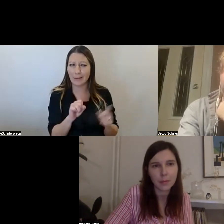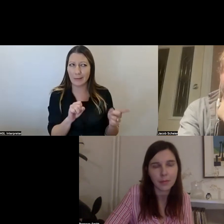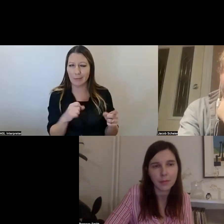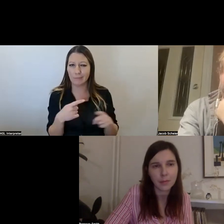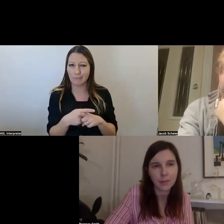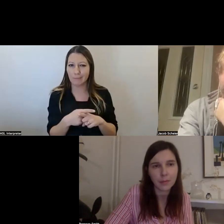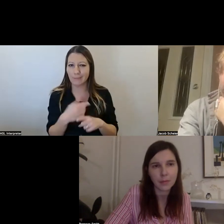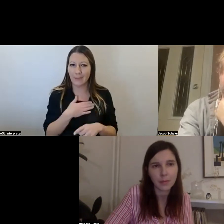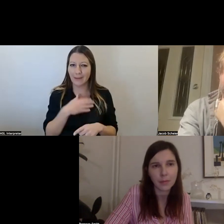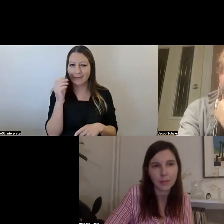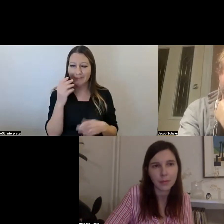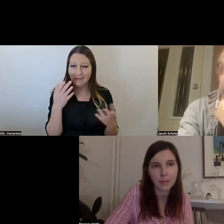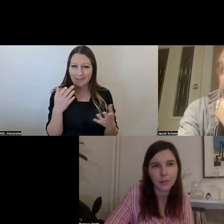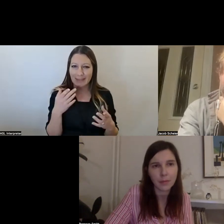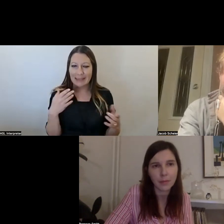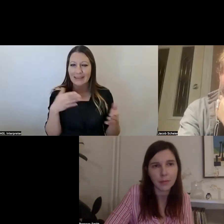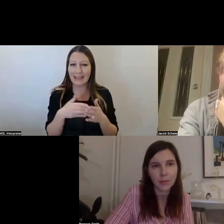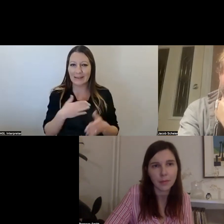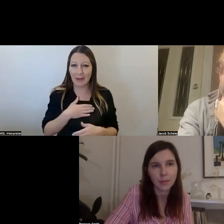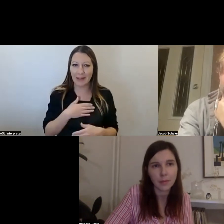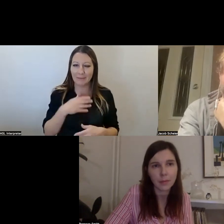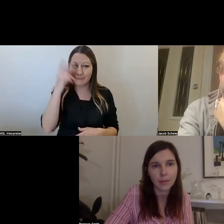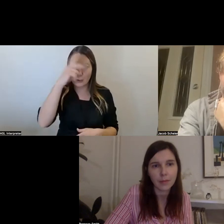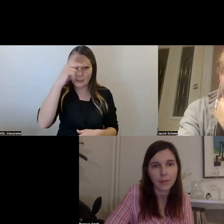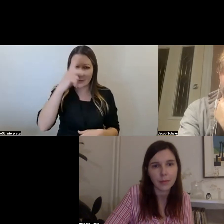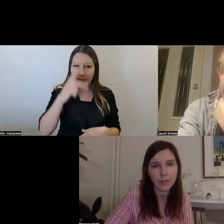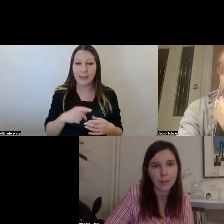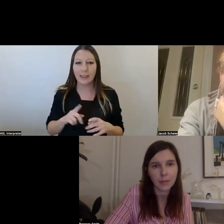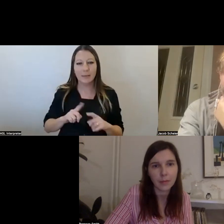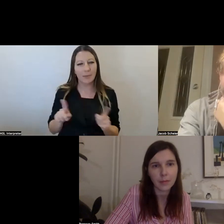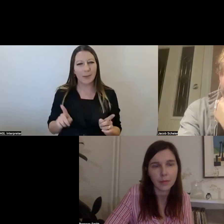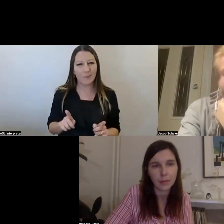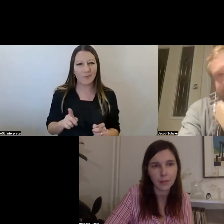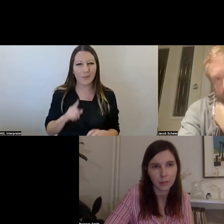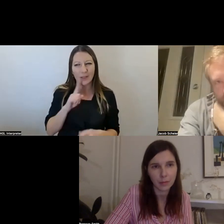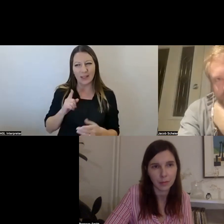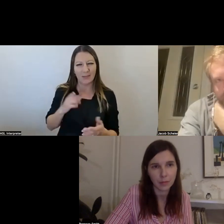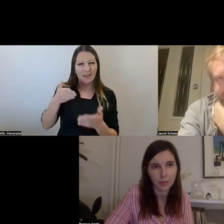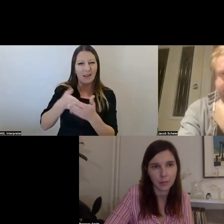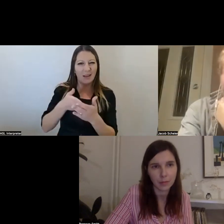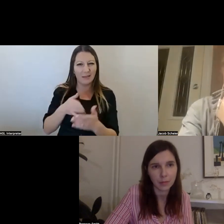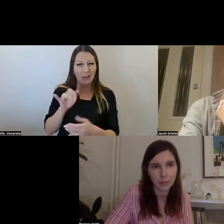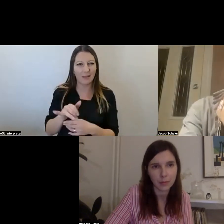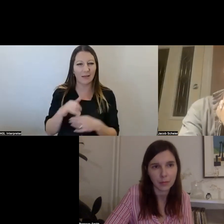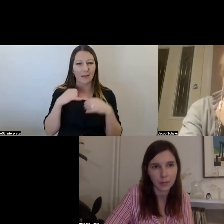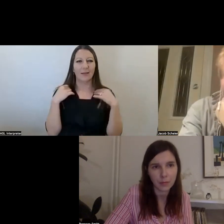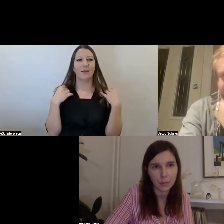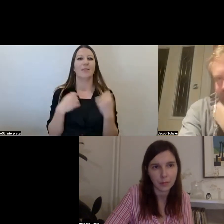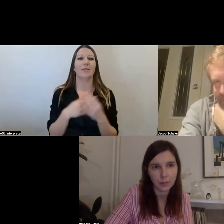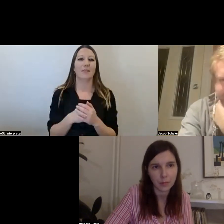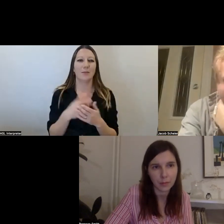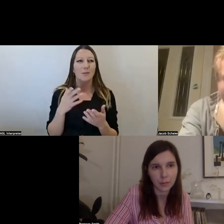form that is not give really commercial success. So there's award culture, but